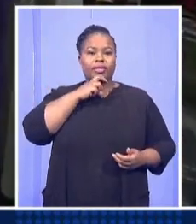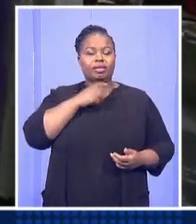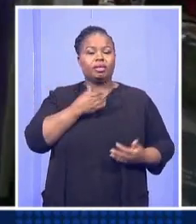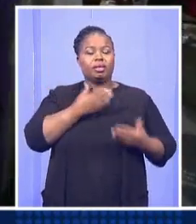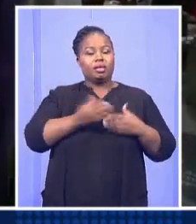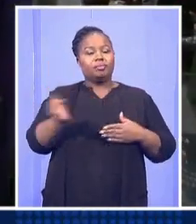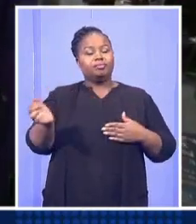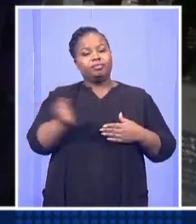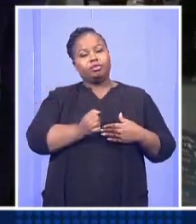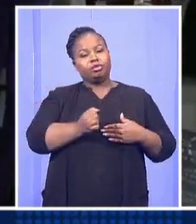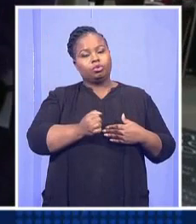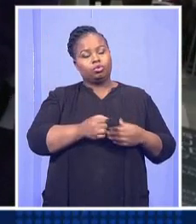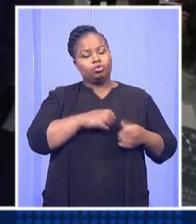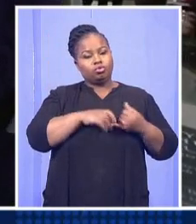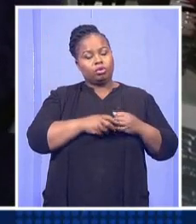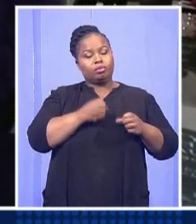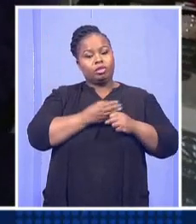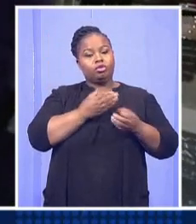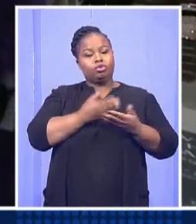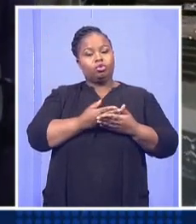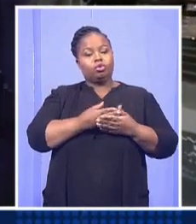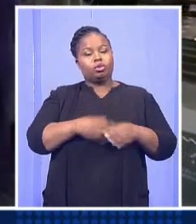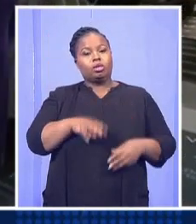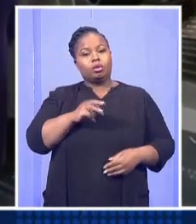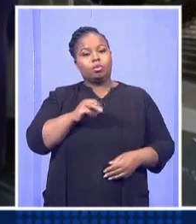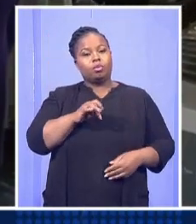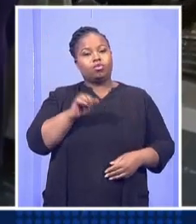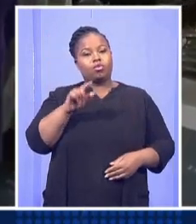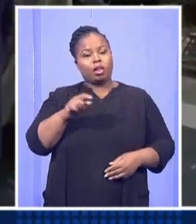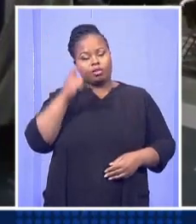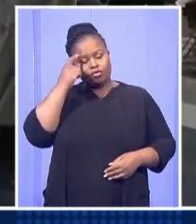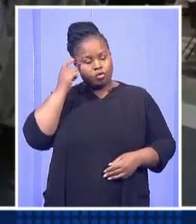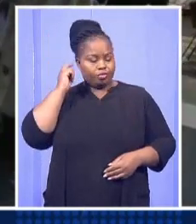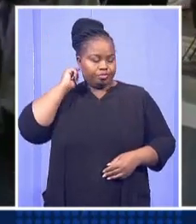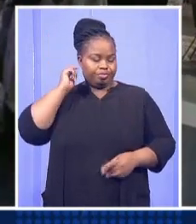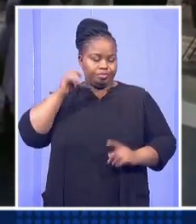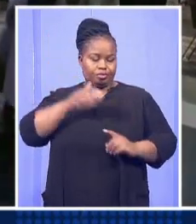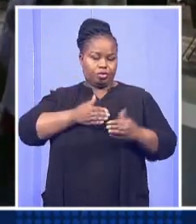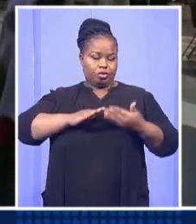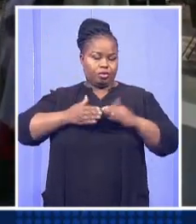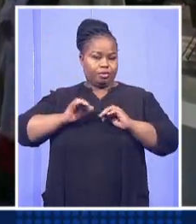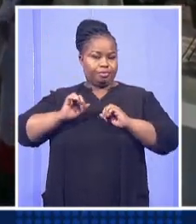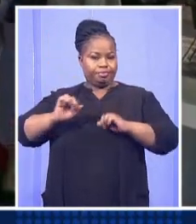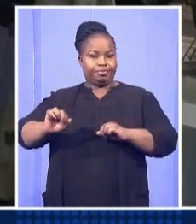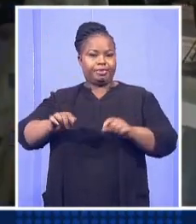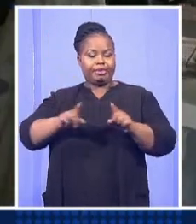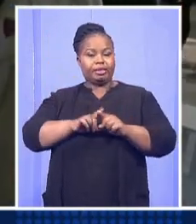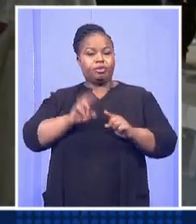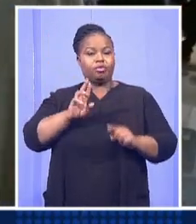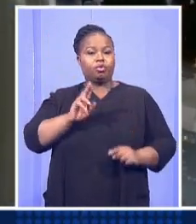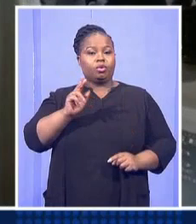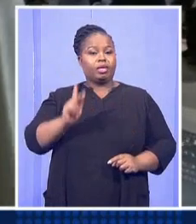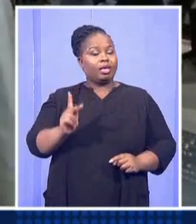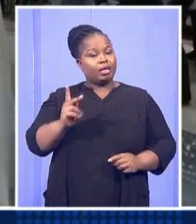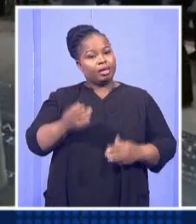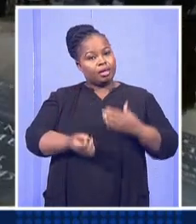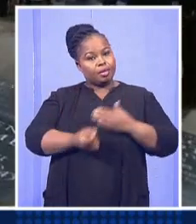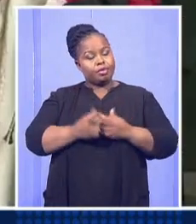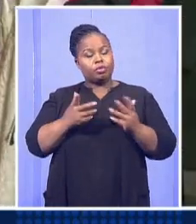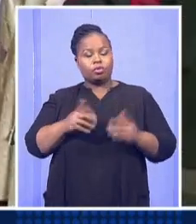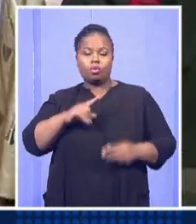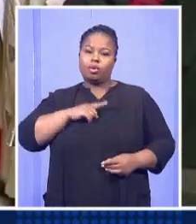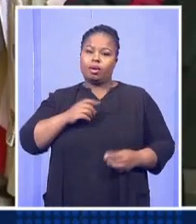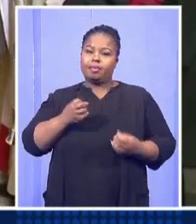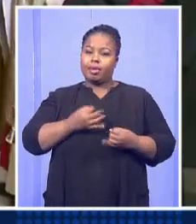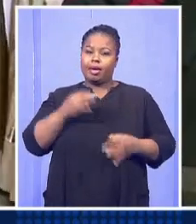moral compass, so to say, a moral conscience of the kingdom, and that was the case in the United Kingdom, and that is why a lot of